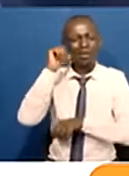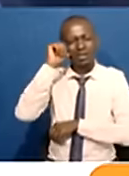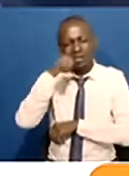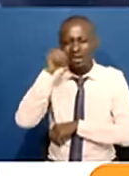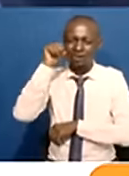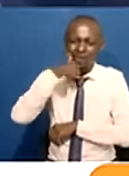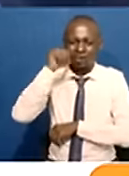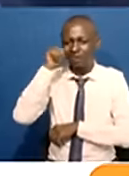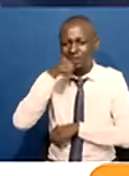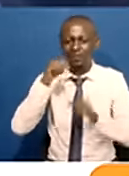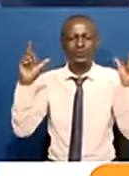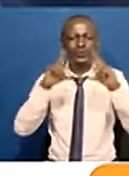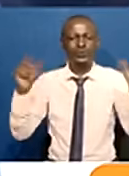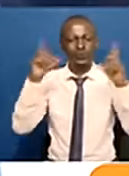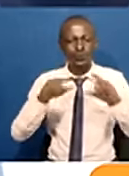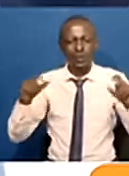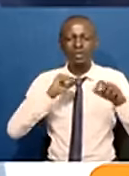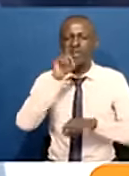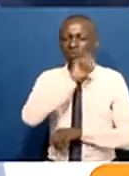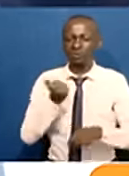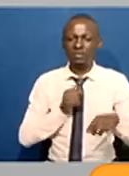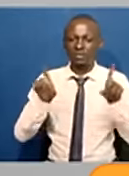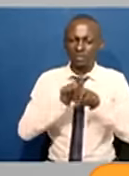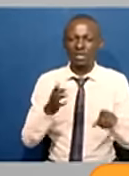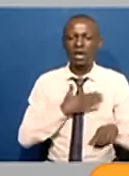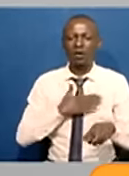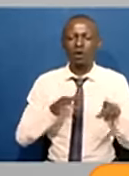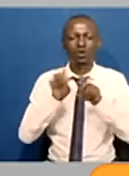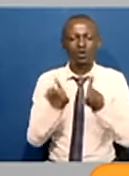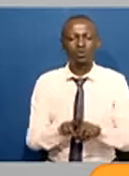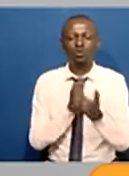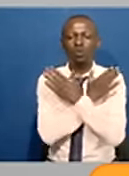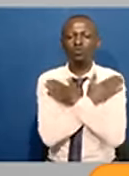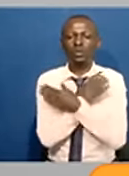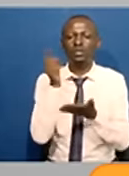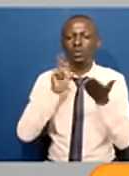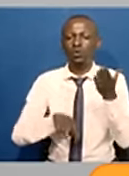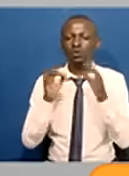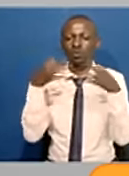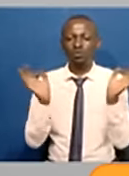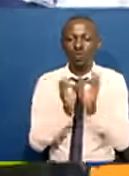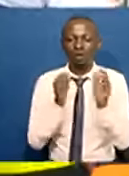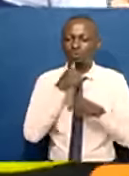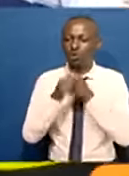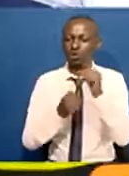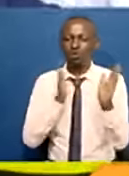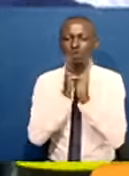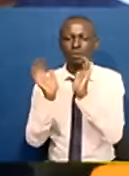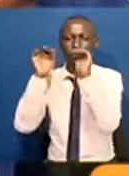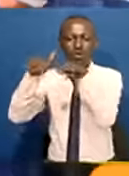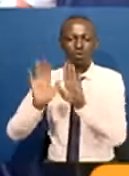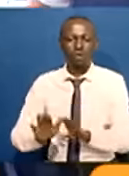words about our late sister and Fred. The family says burial arrangements are ongoing and the details